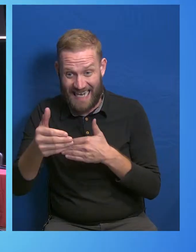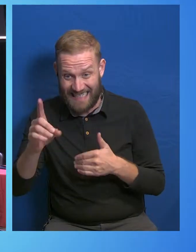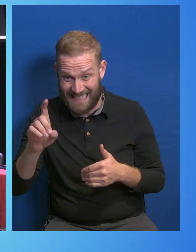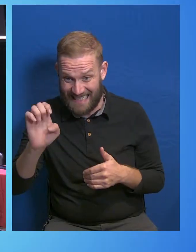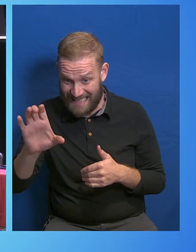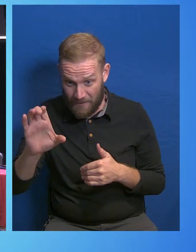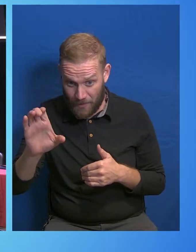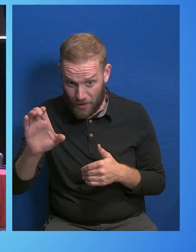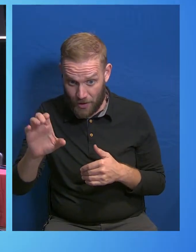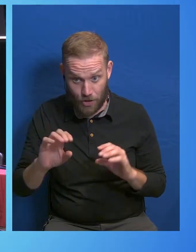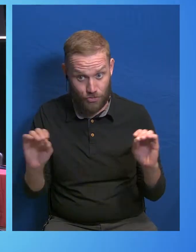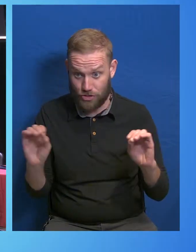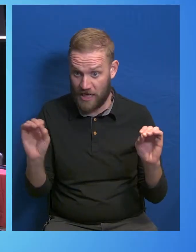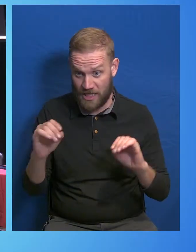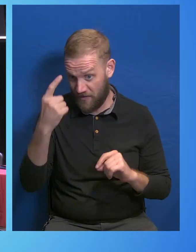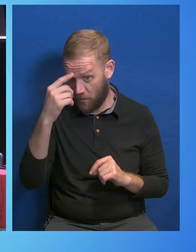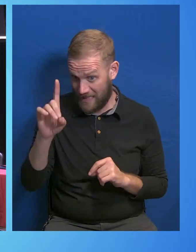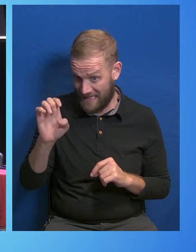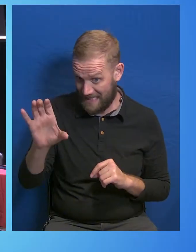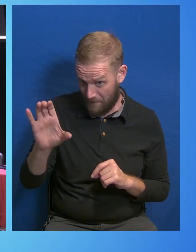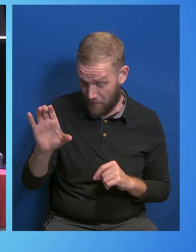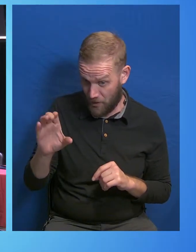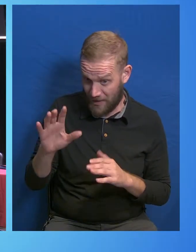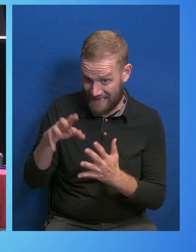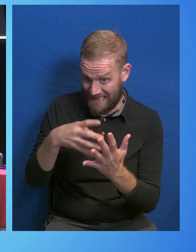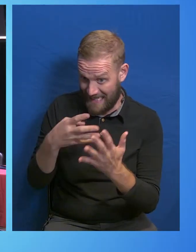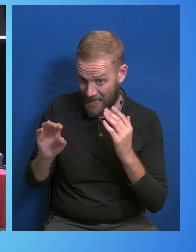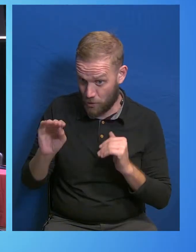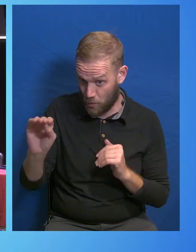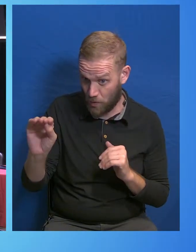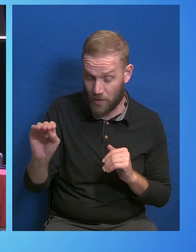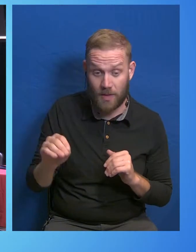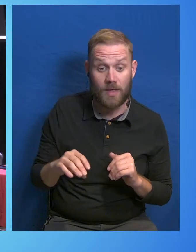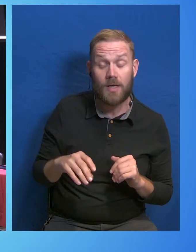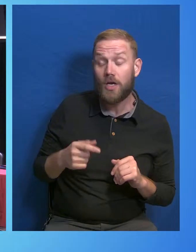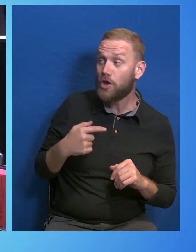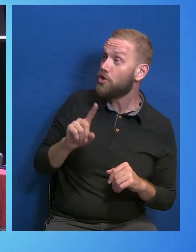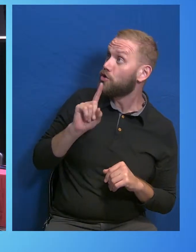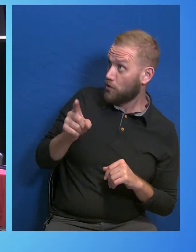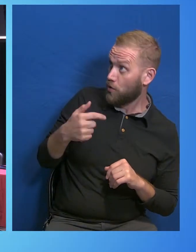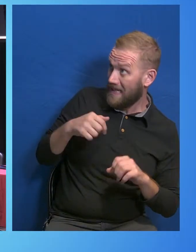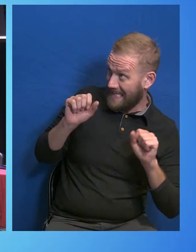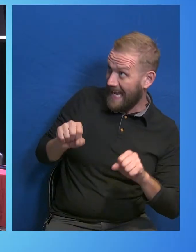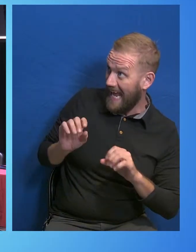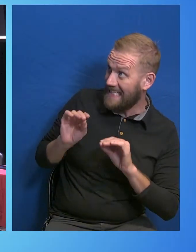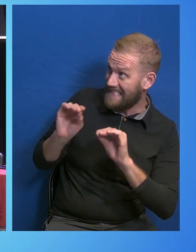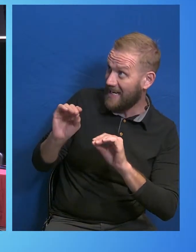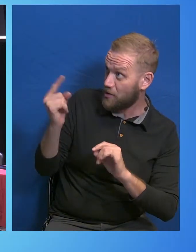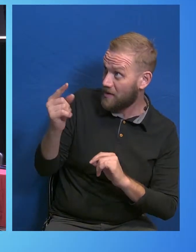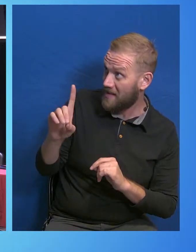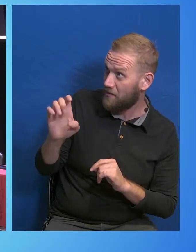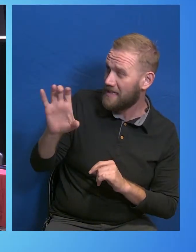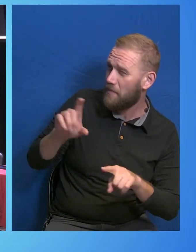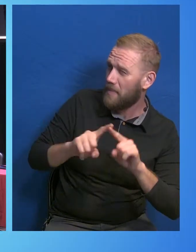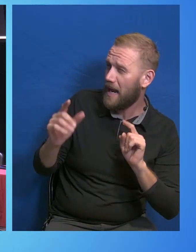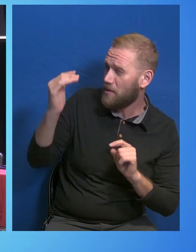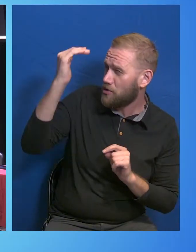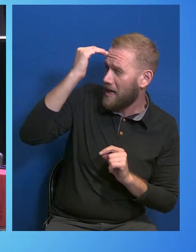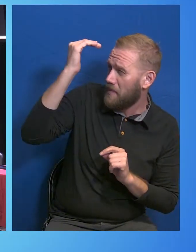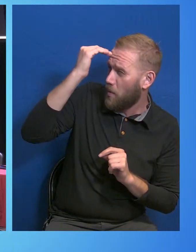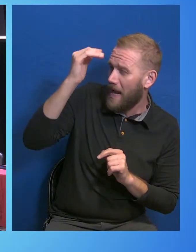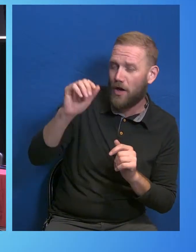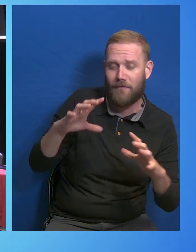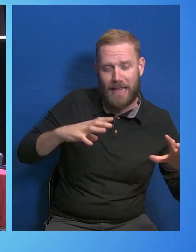there's nothing that could be scheduled for December. Yes. We could possibly schedule something for December. I was just trying to be cognizant of No, that's